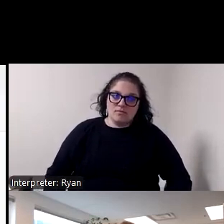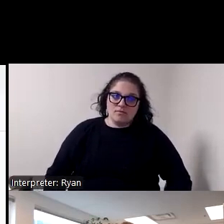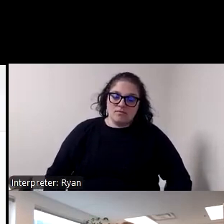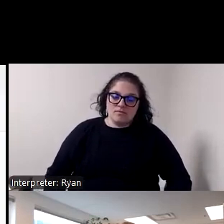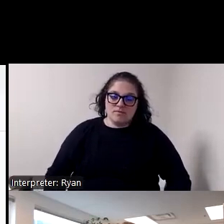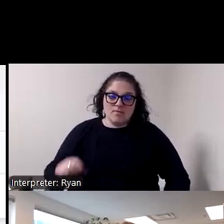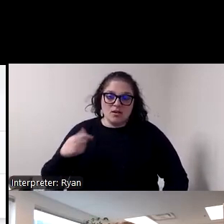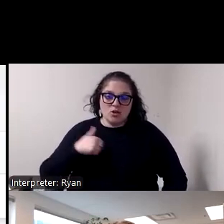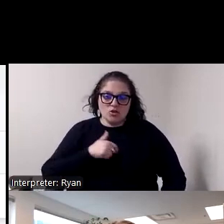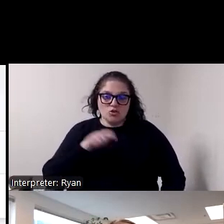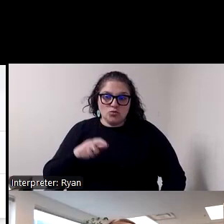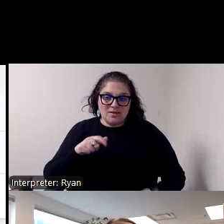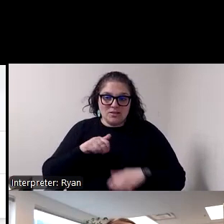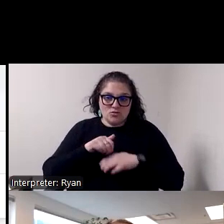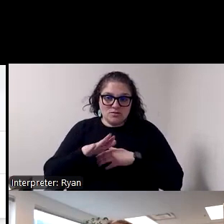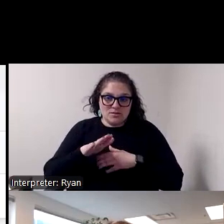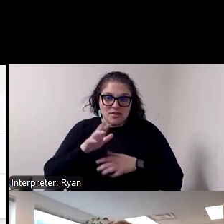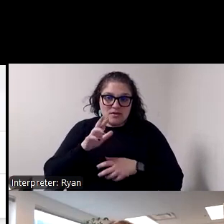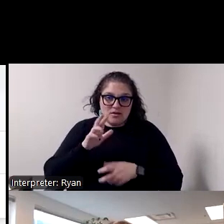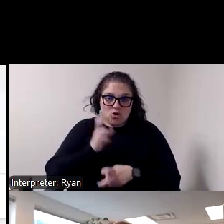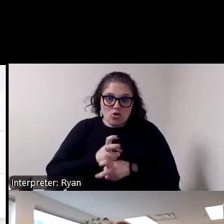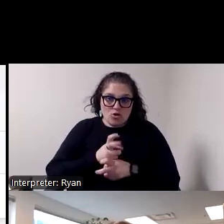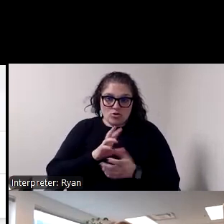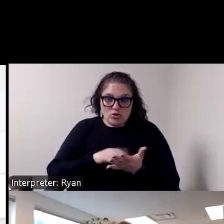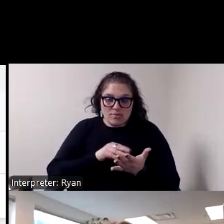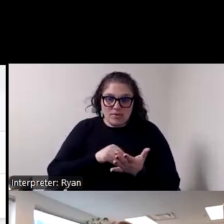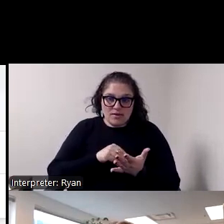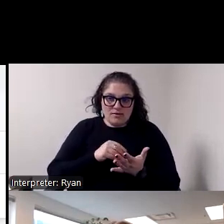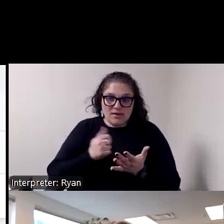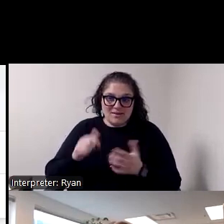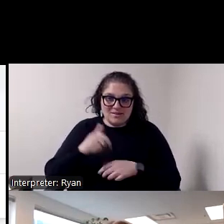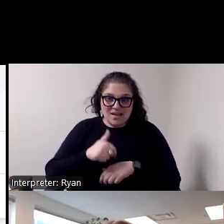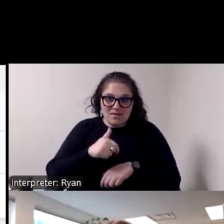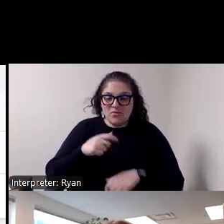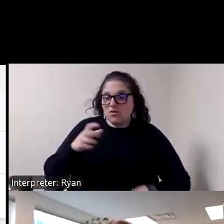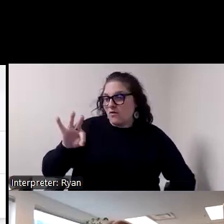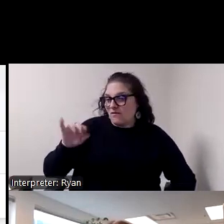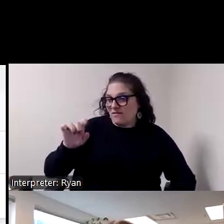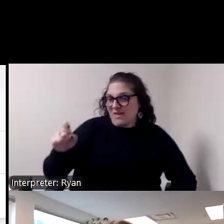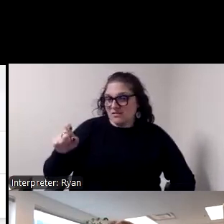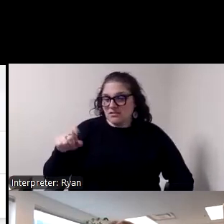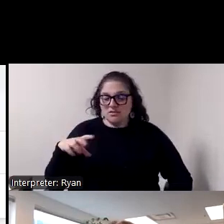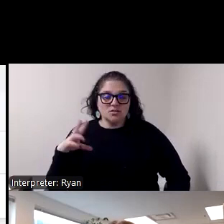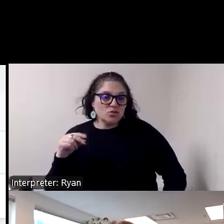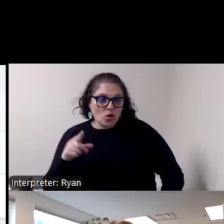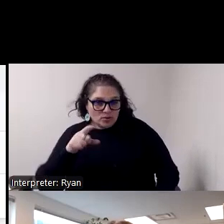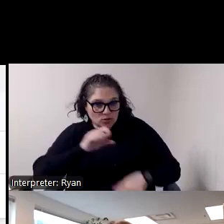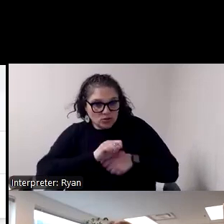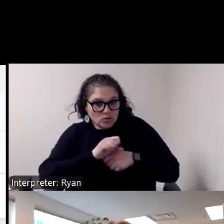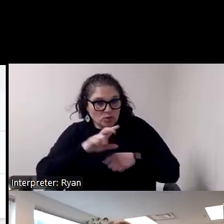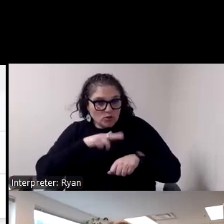No, as long as you work your regular like 40 hours a